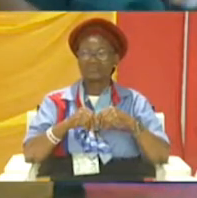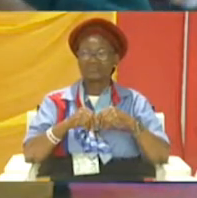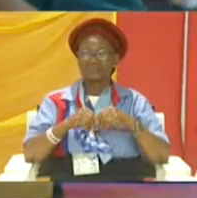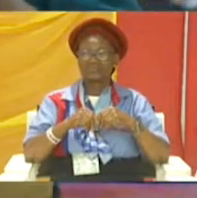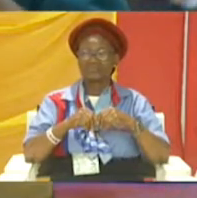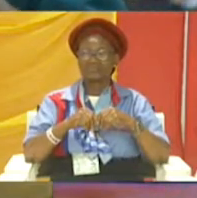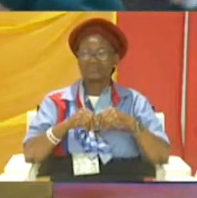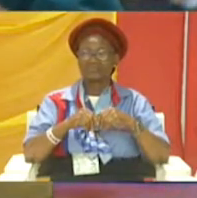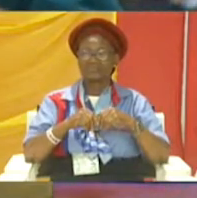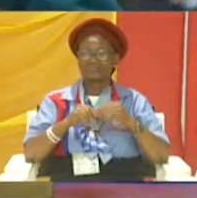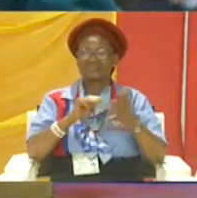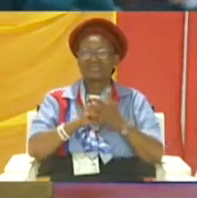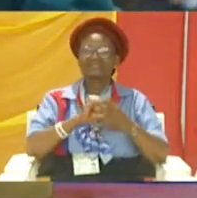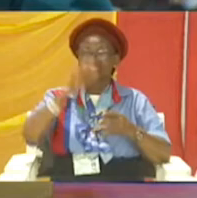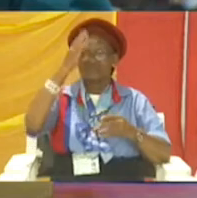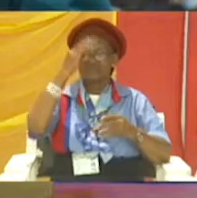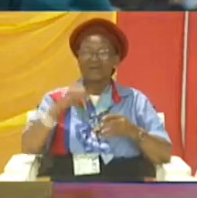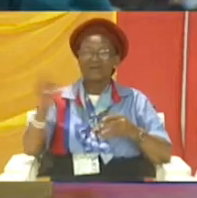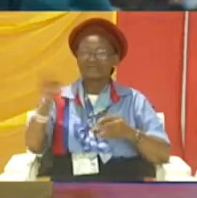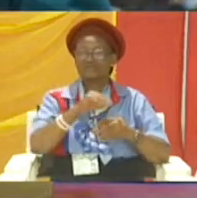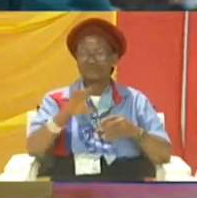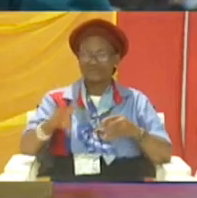That's why you find some